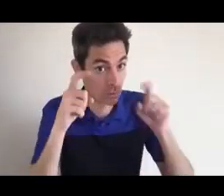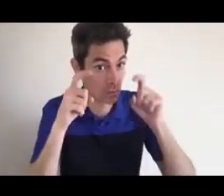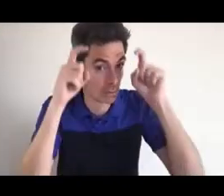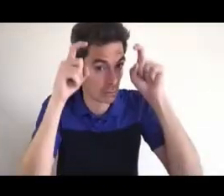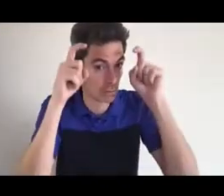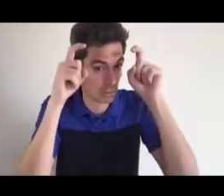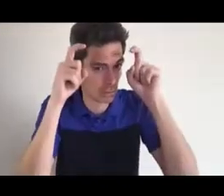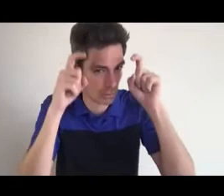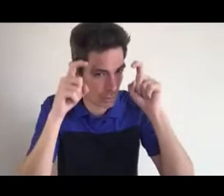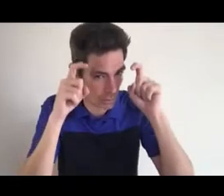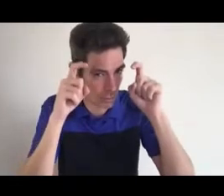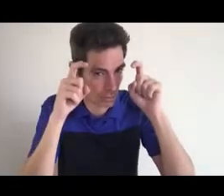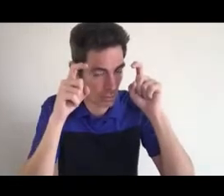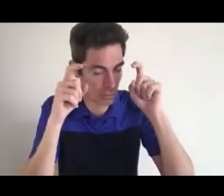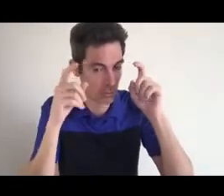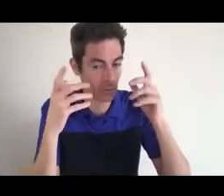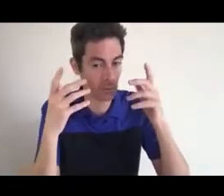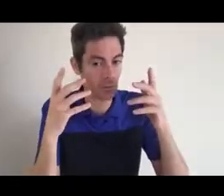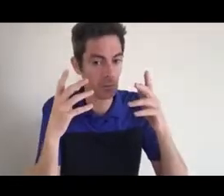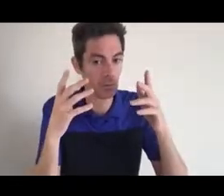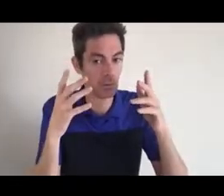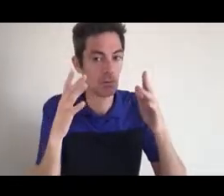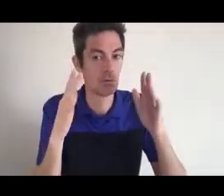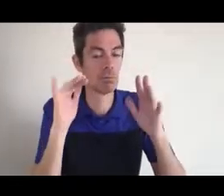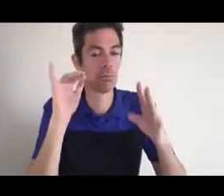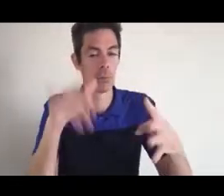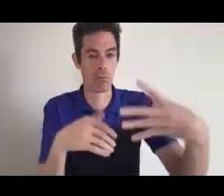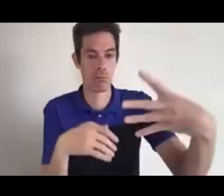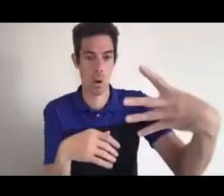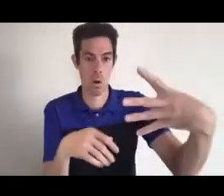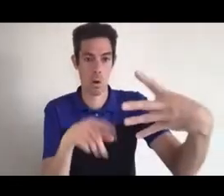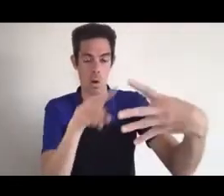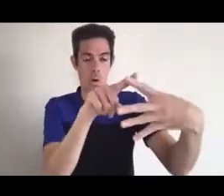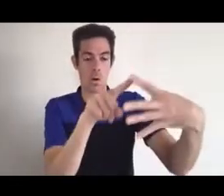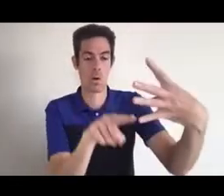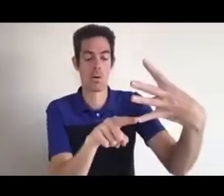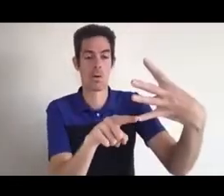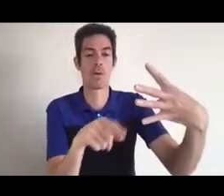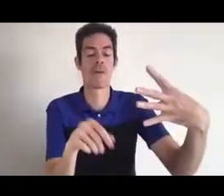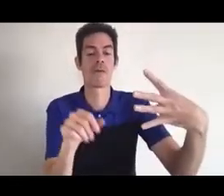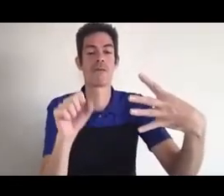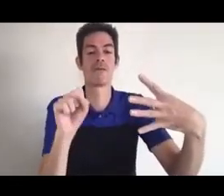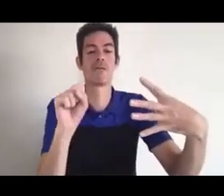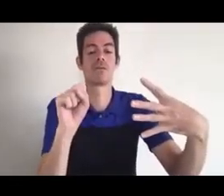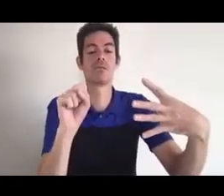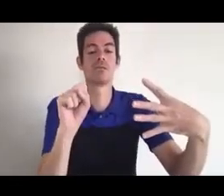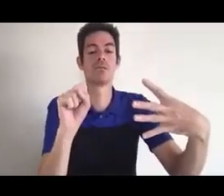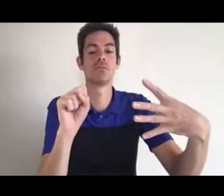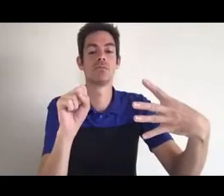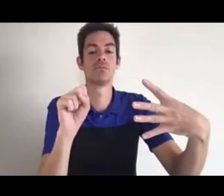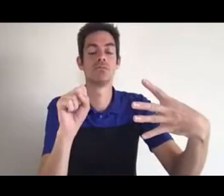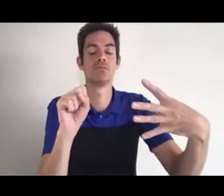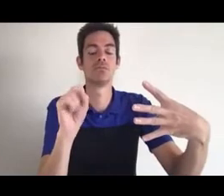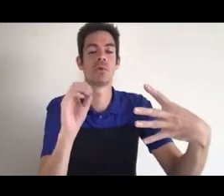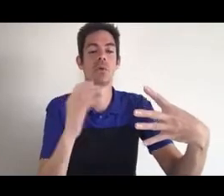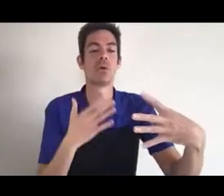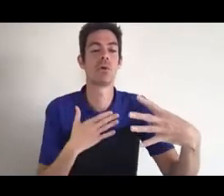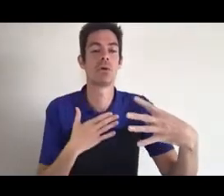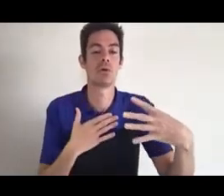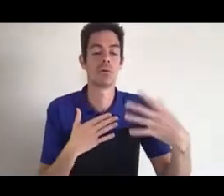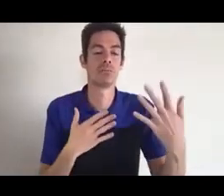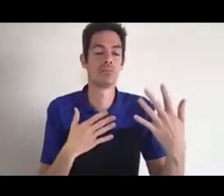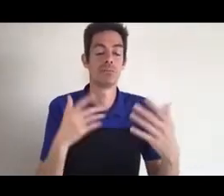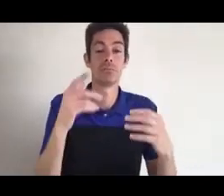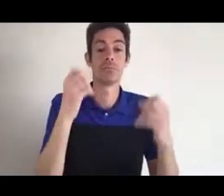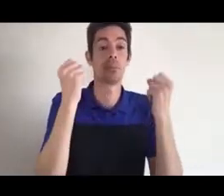then they see you, and you're indicating a question with your eyebrows raised or lowered. So those are the